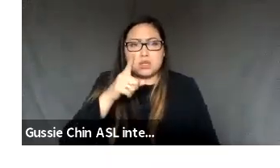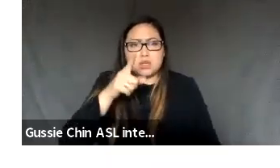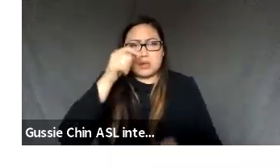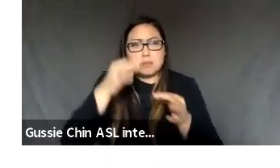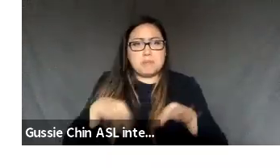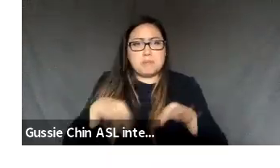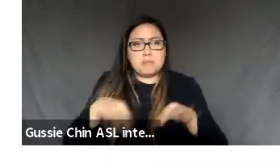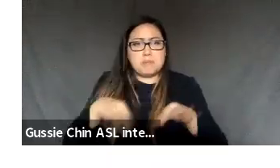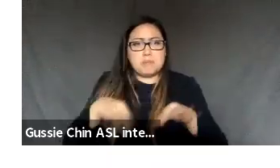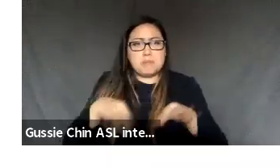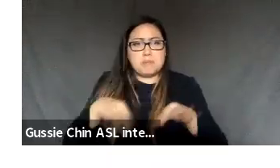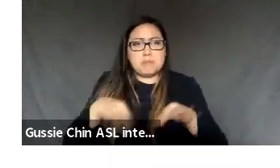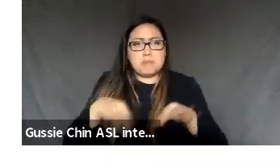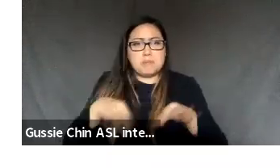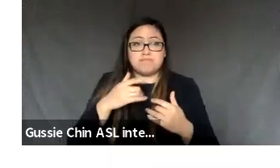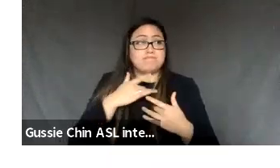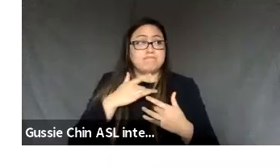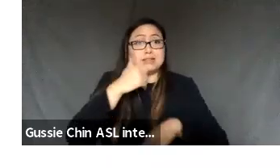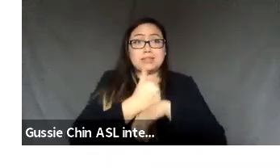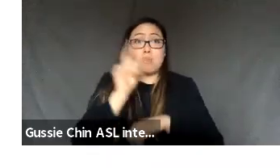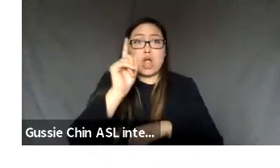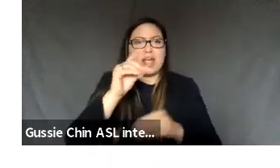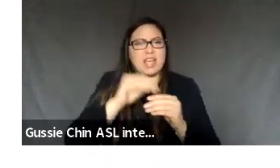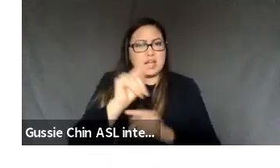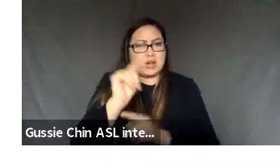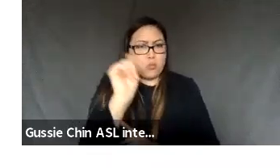restroom, or they're a room number,